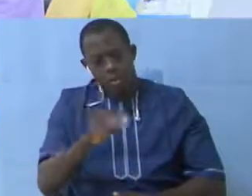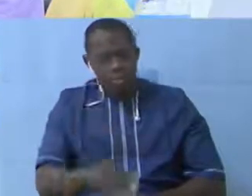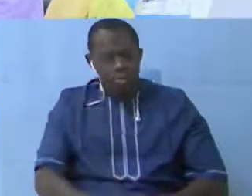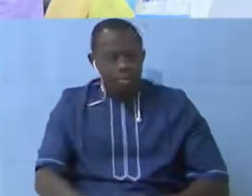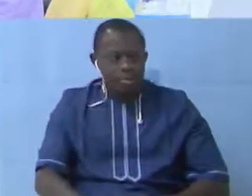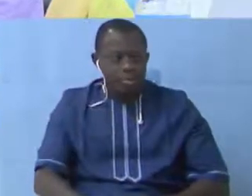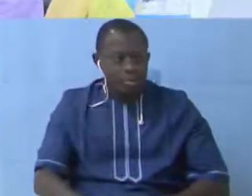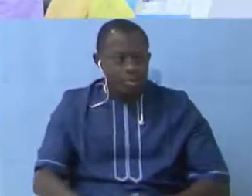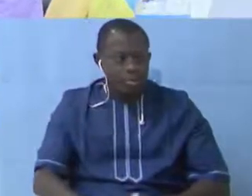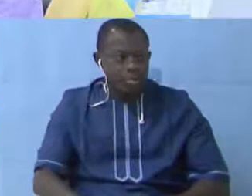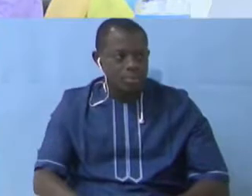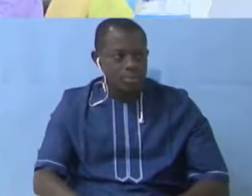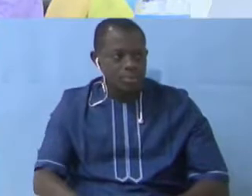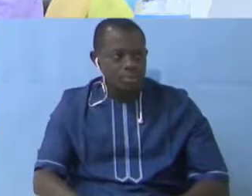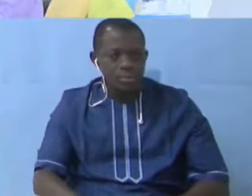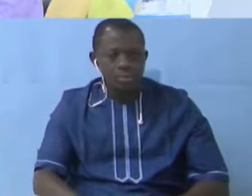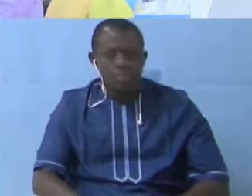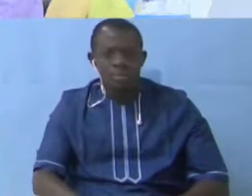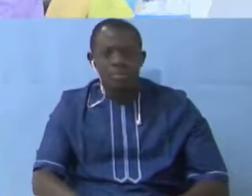Farimata jërëjëf